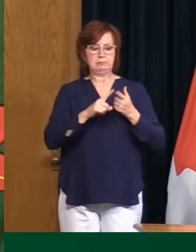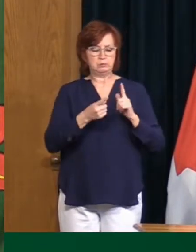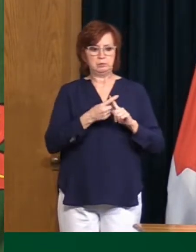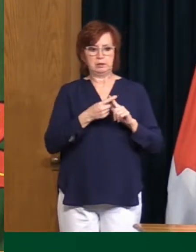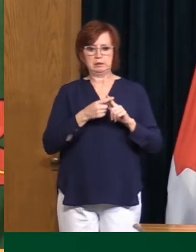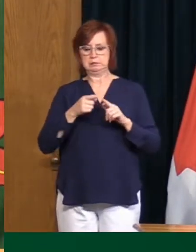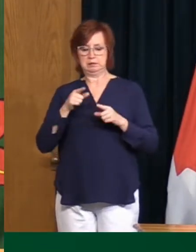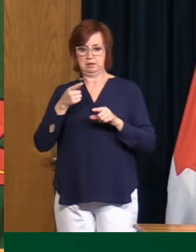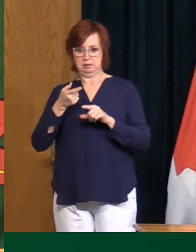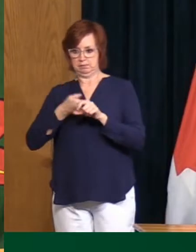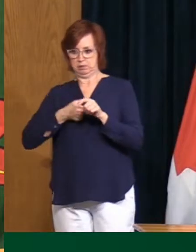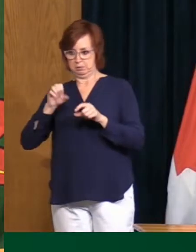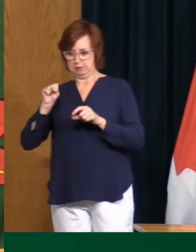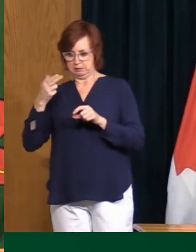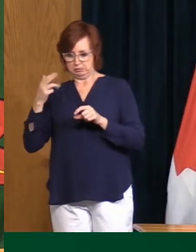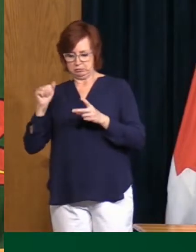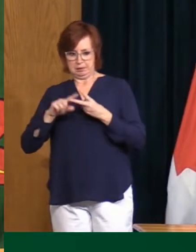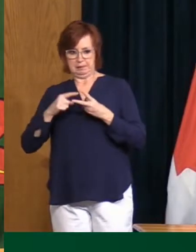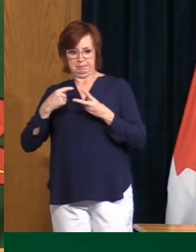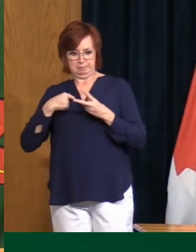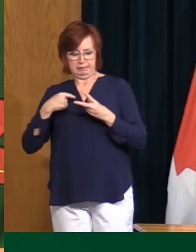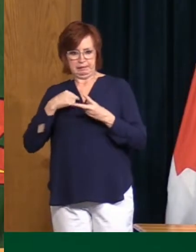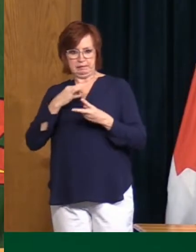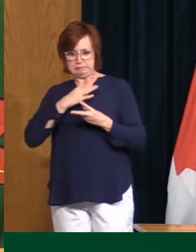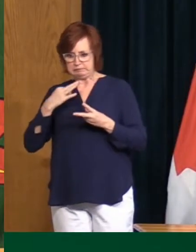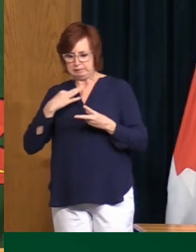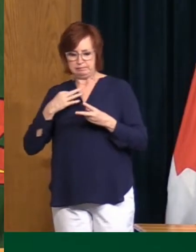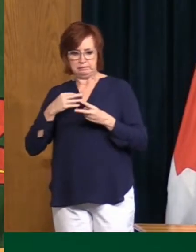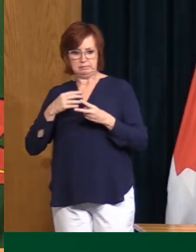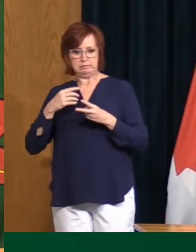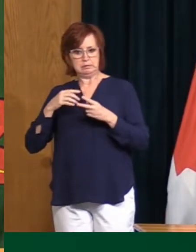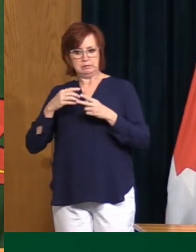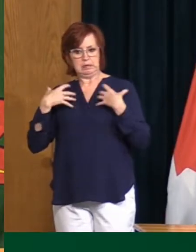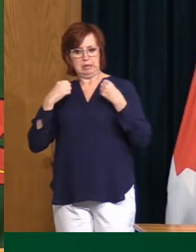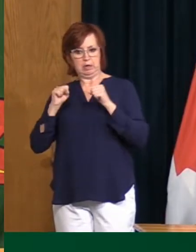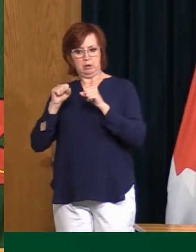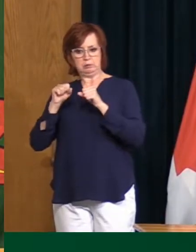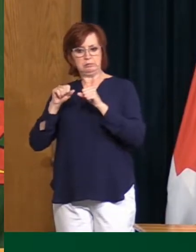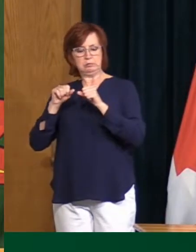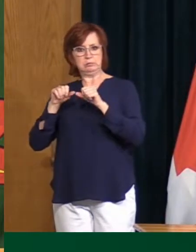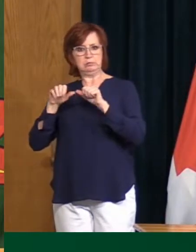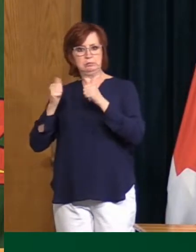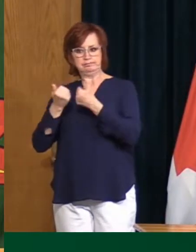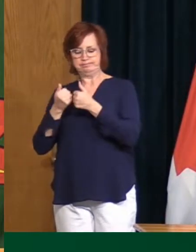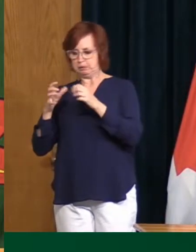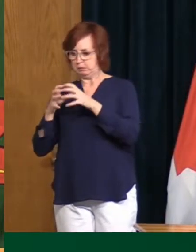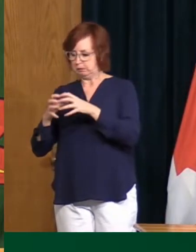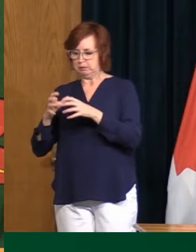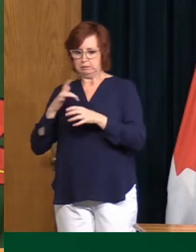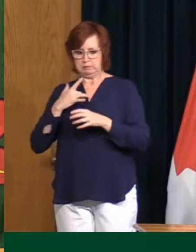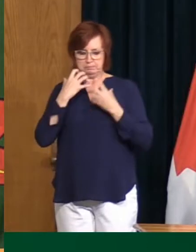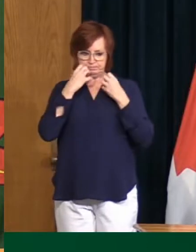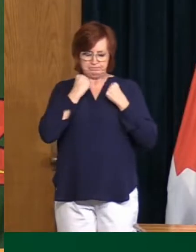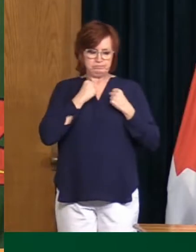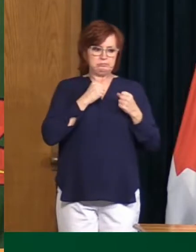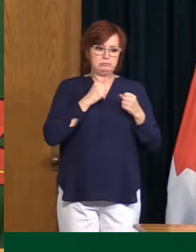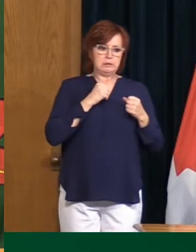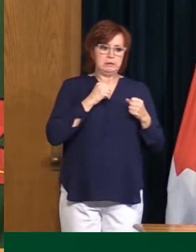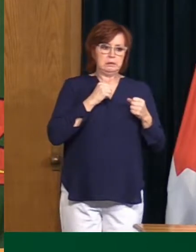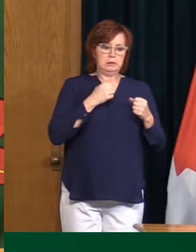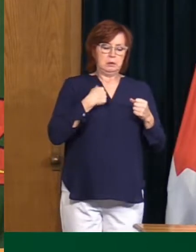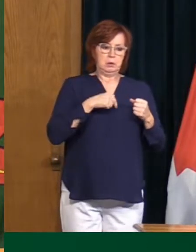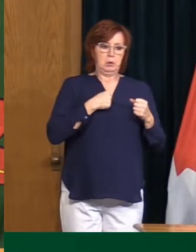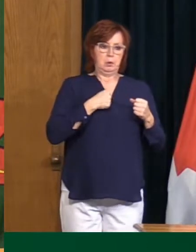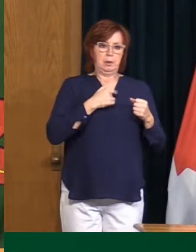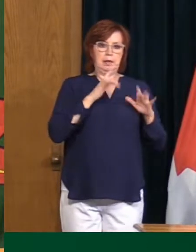family of this individual. As Dr. Shahab has pointed out, this should continue to strengthen our resolve against this virus. Yesterday, the